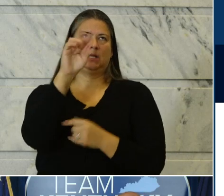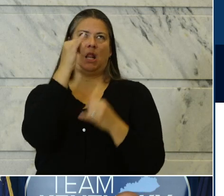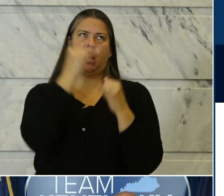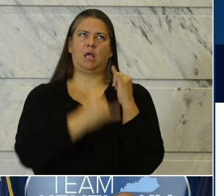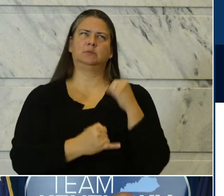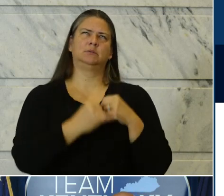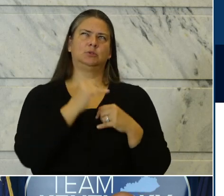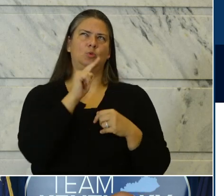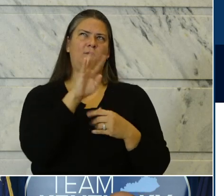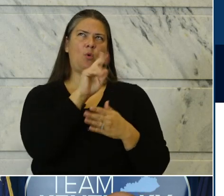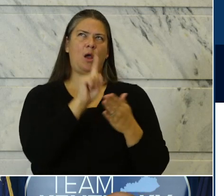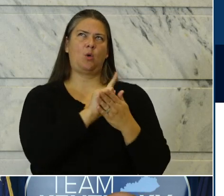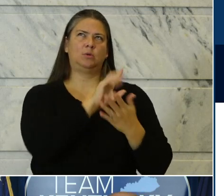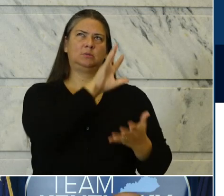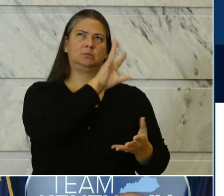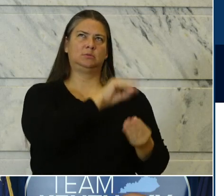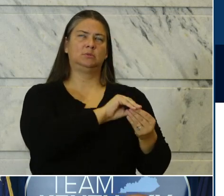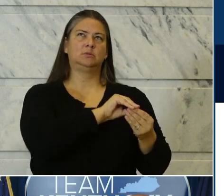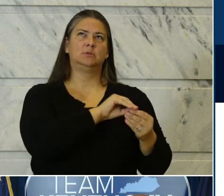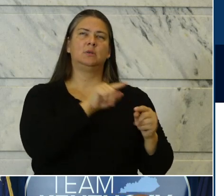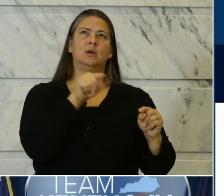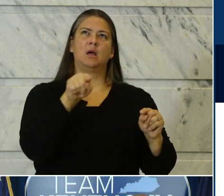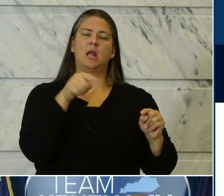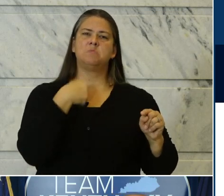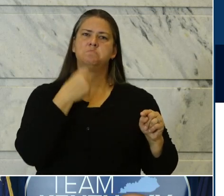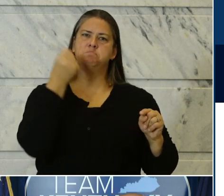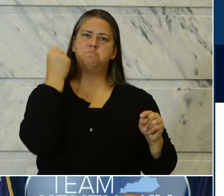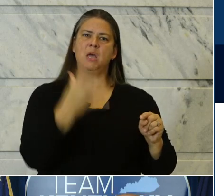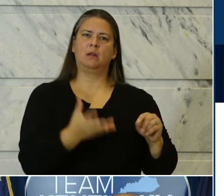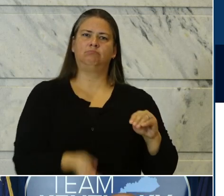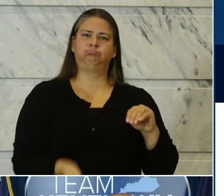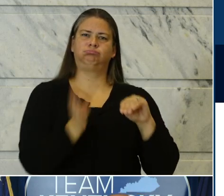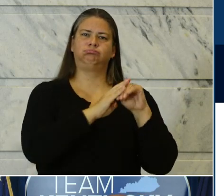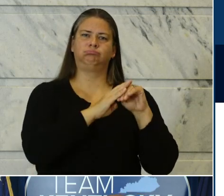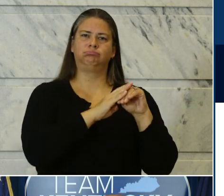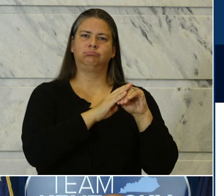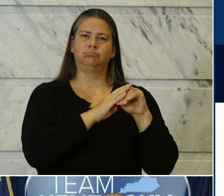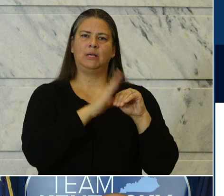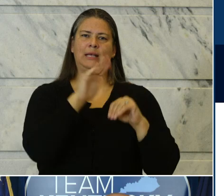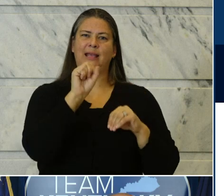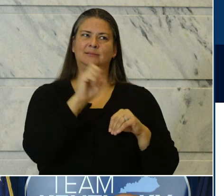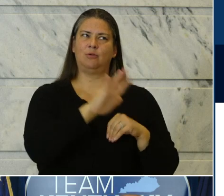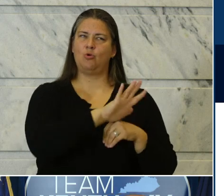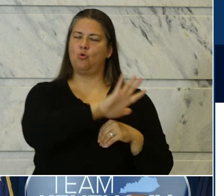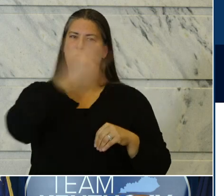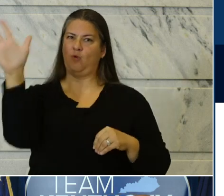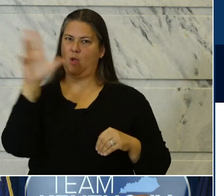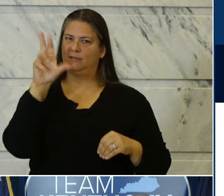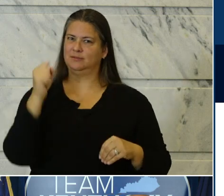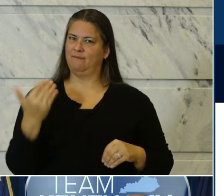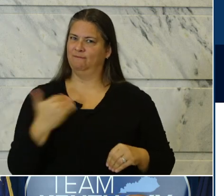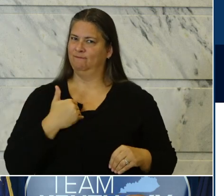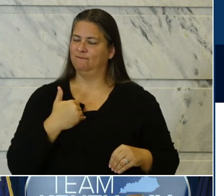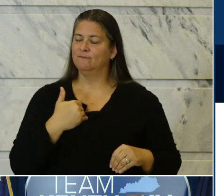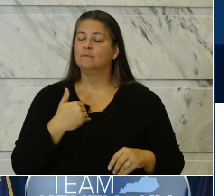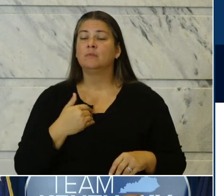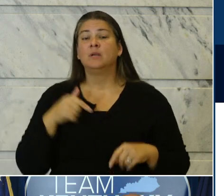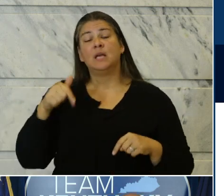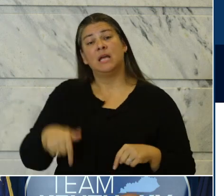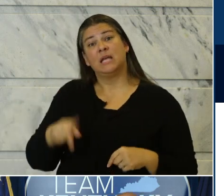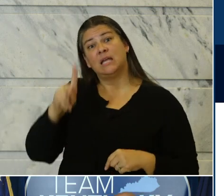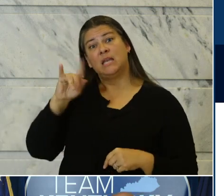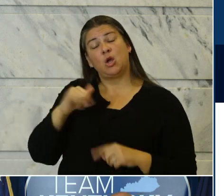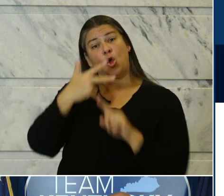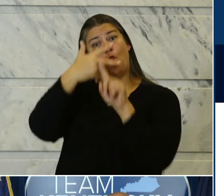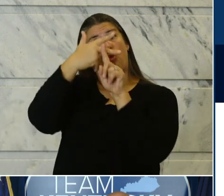noteworthy positive increase in cases. And then if you look at Kentucky, we had a nice long plateau, almost 3 months, at